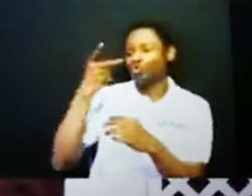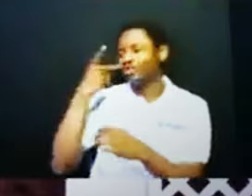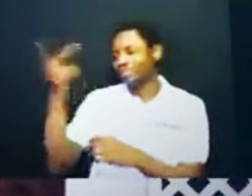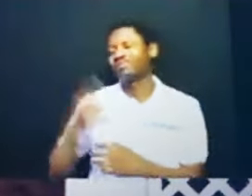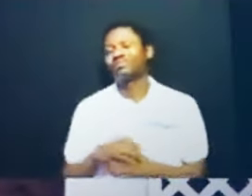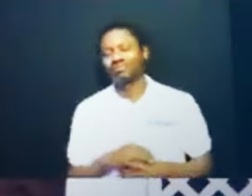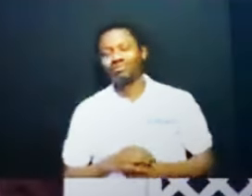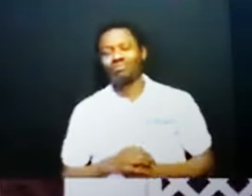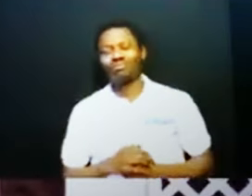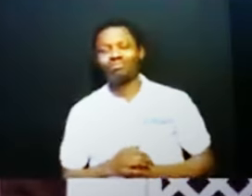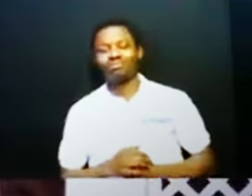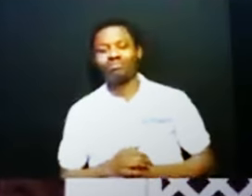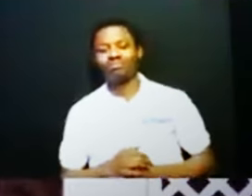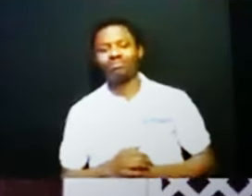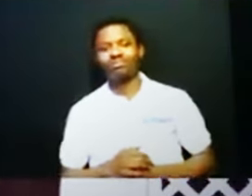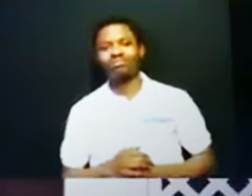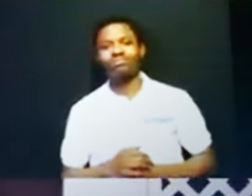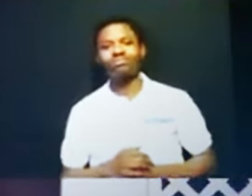That